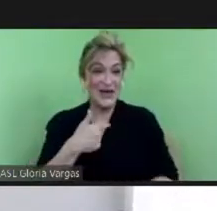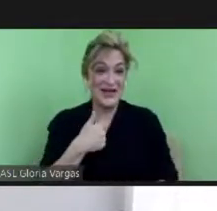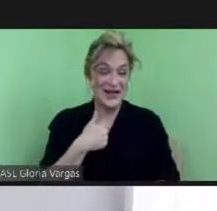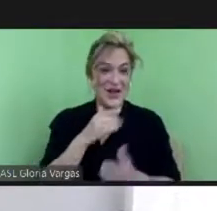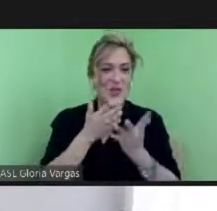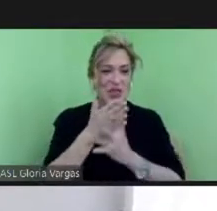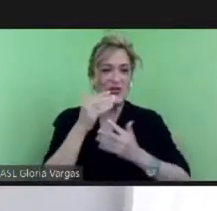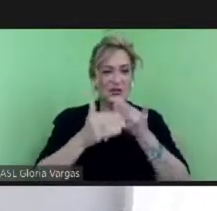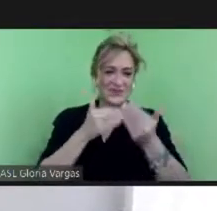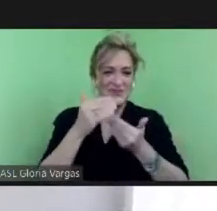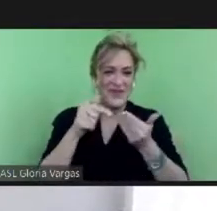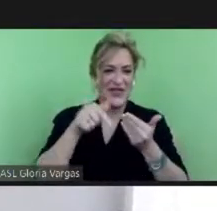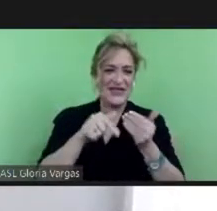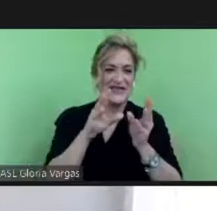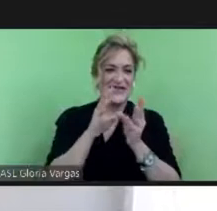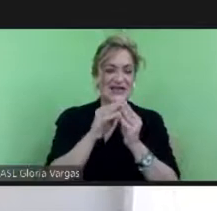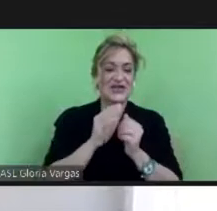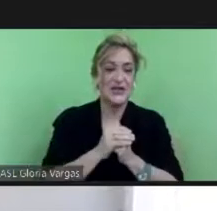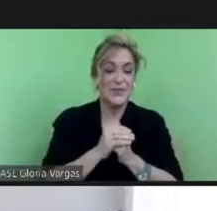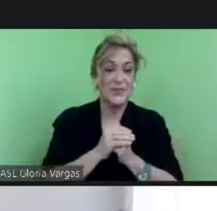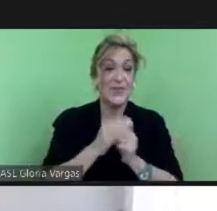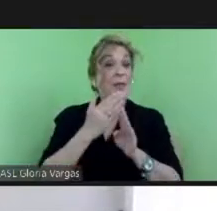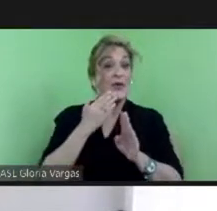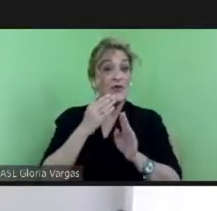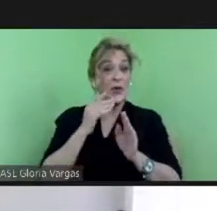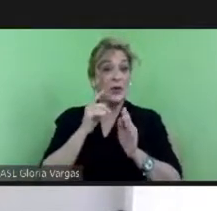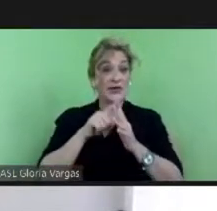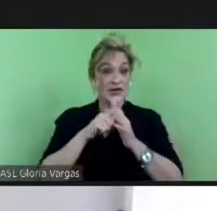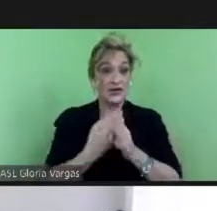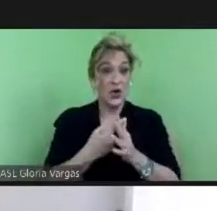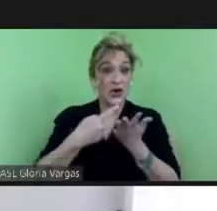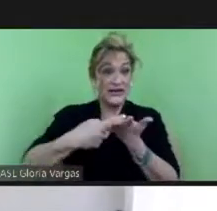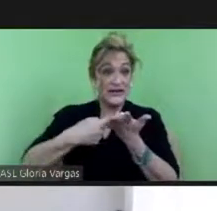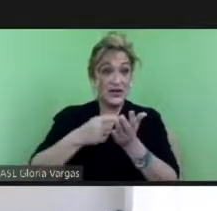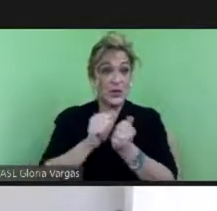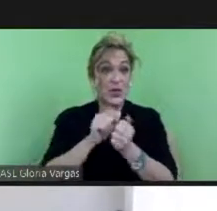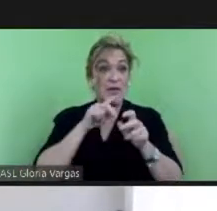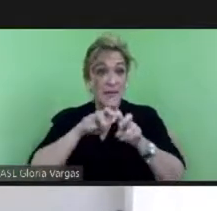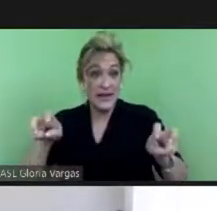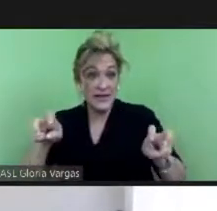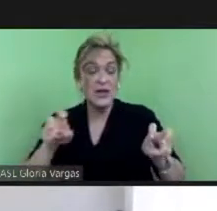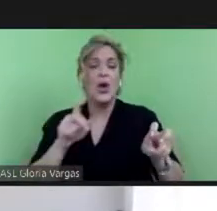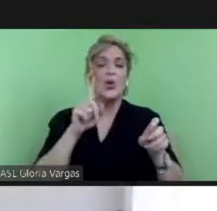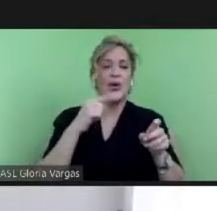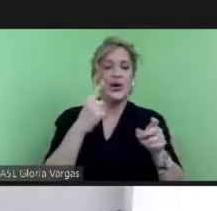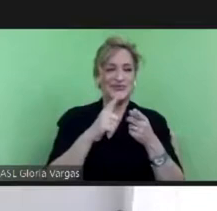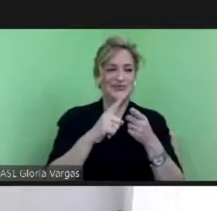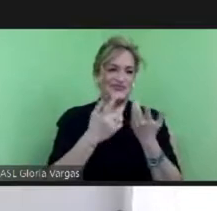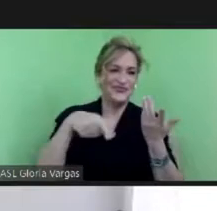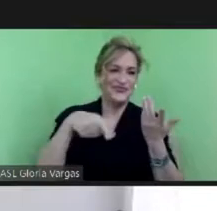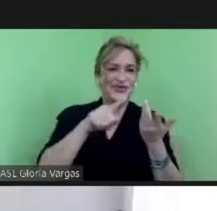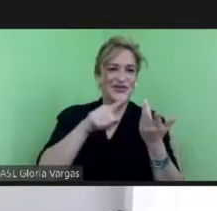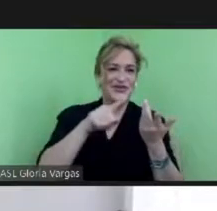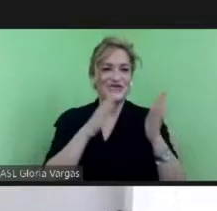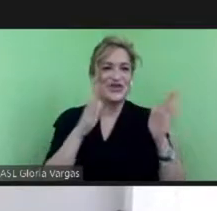session. But before moving into the discussion with our panelists, I would like to share some general housekeeping guidance for